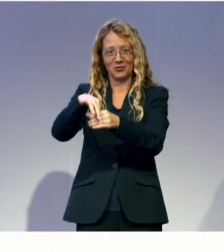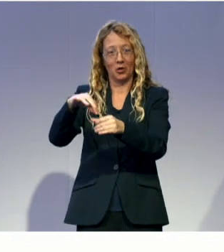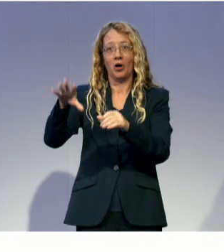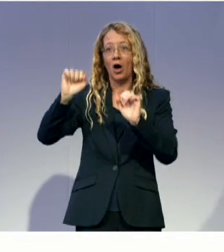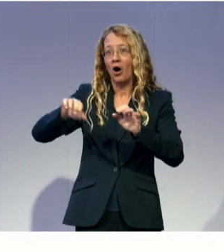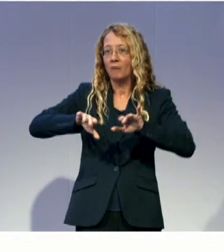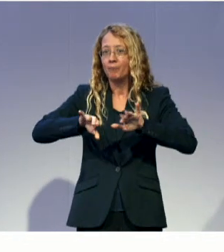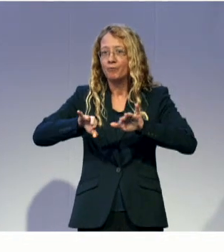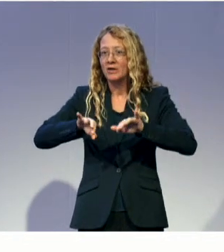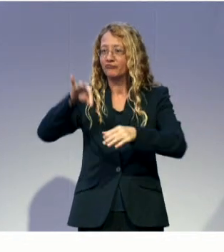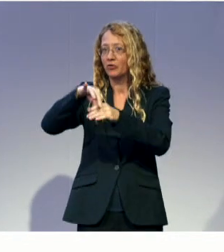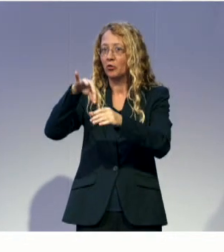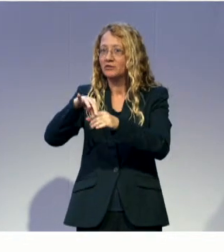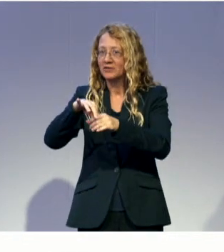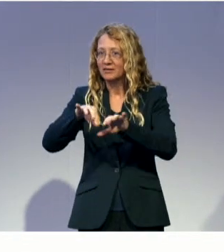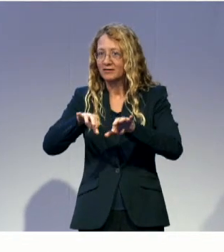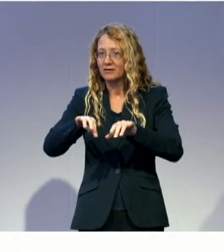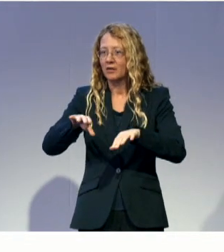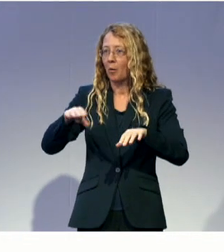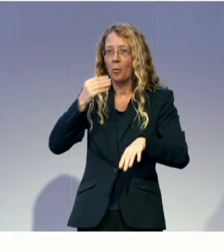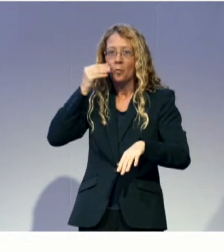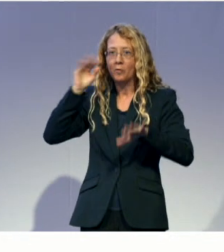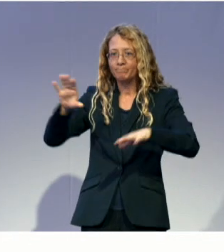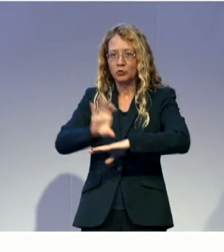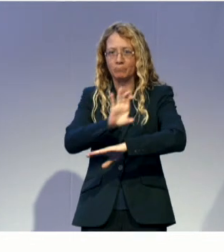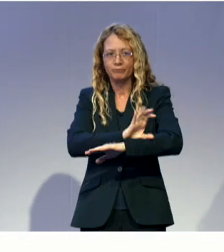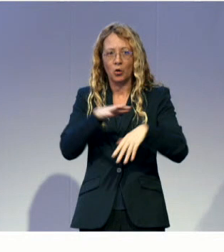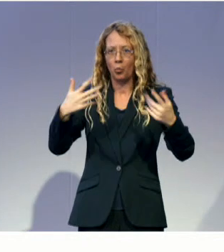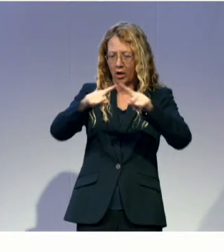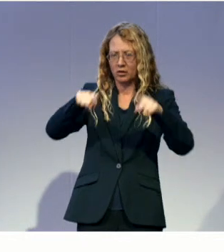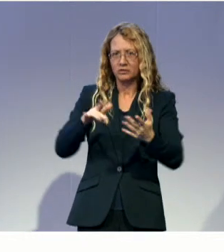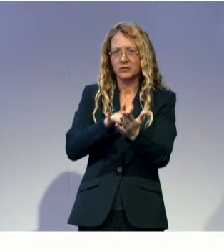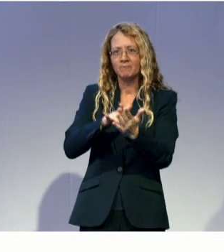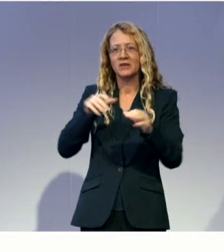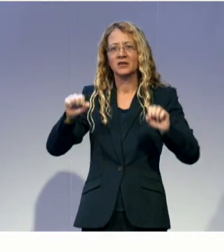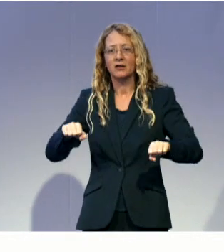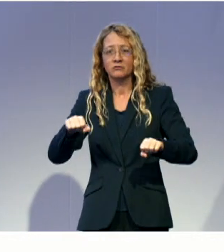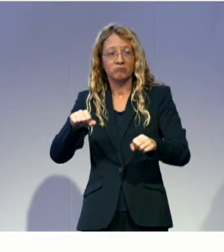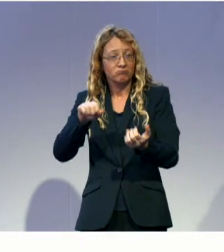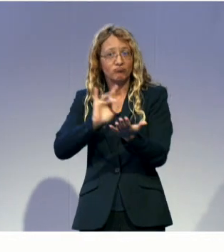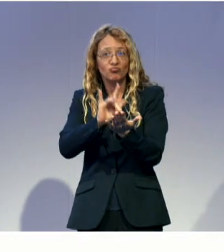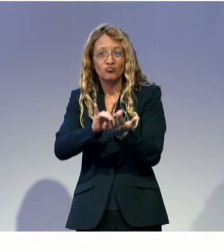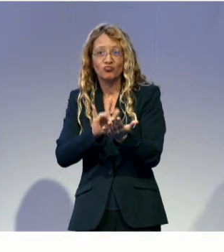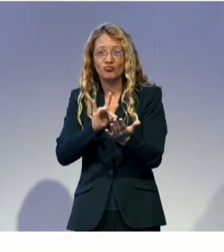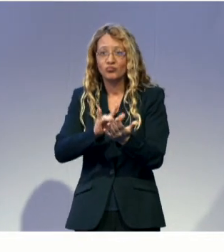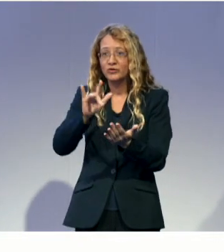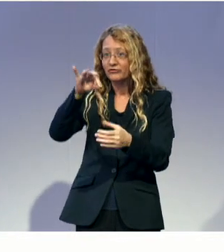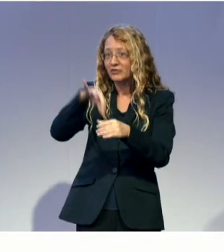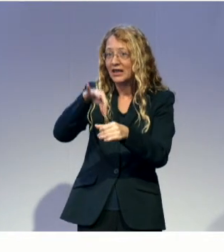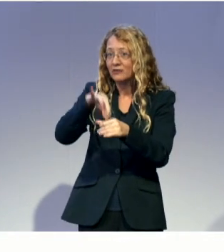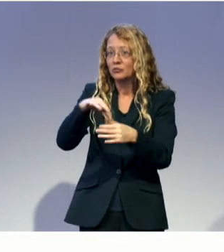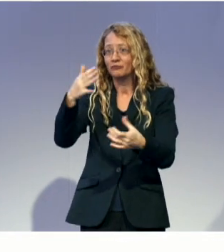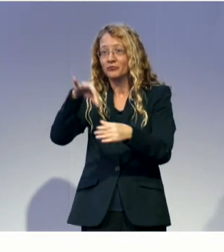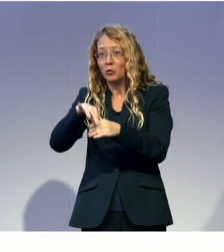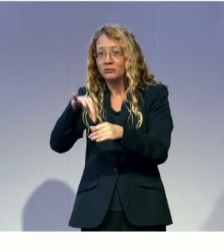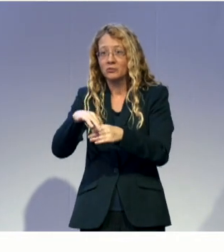or smartphone, enabling people with disabilities to vote from home and to do so independent of support. Over 1